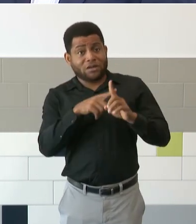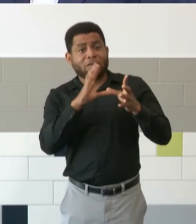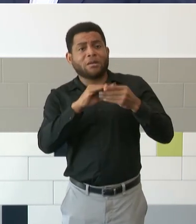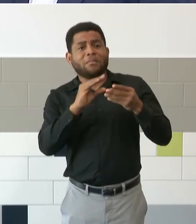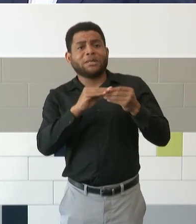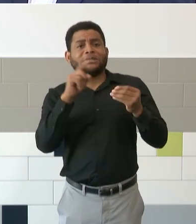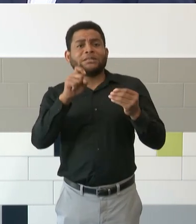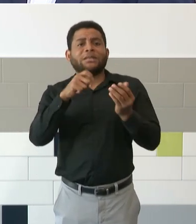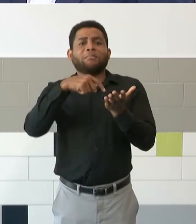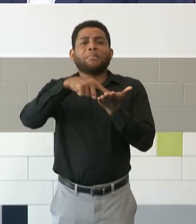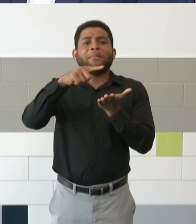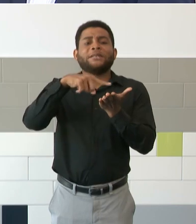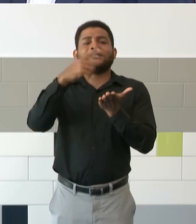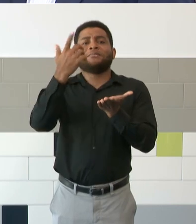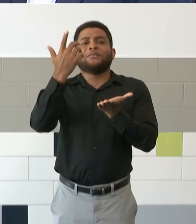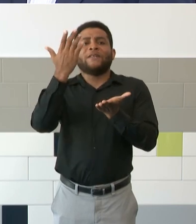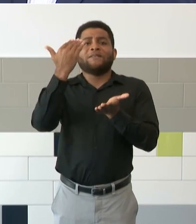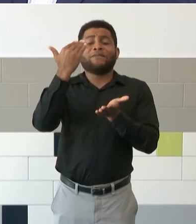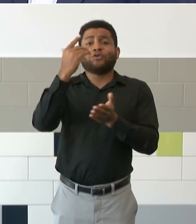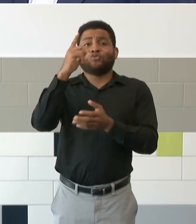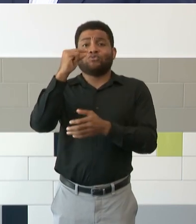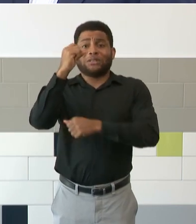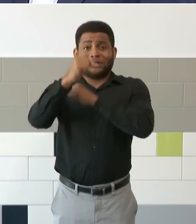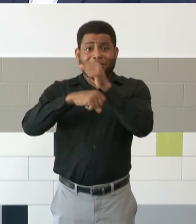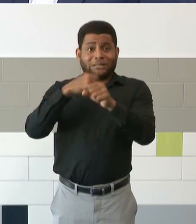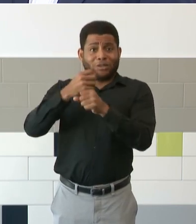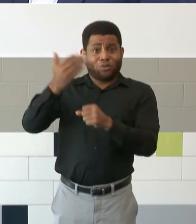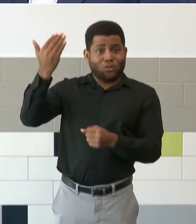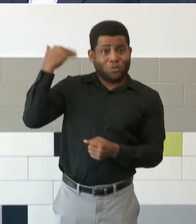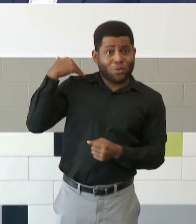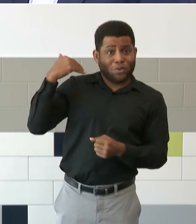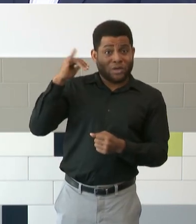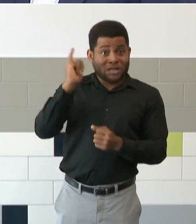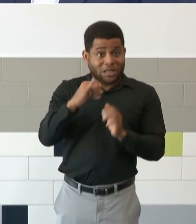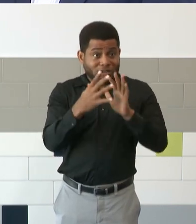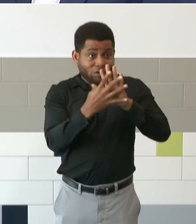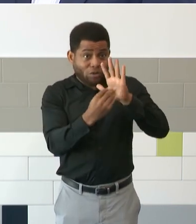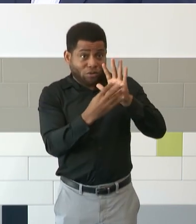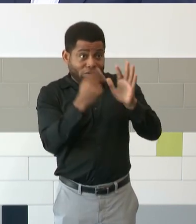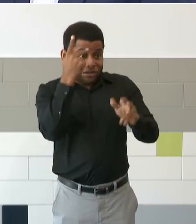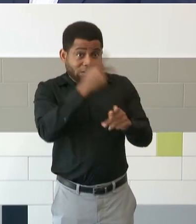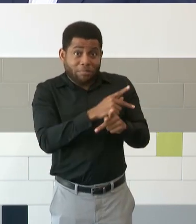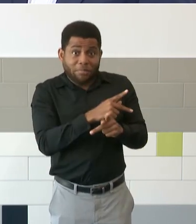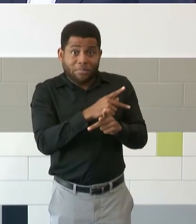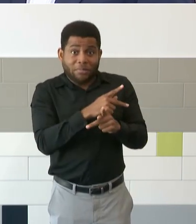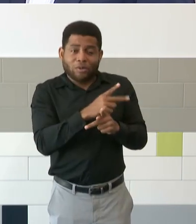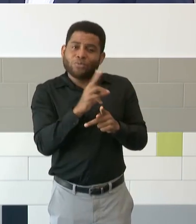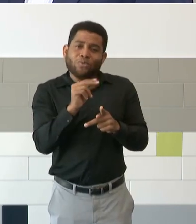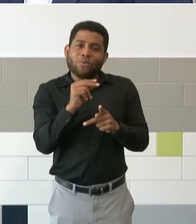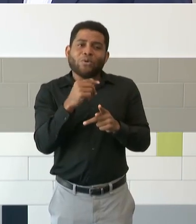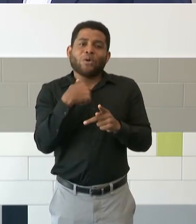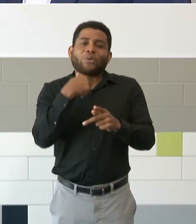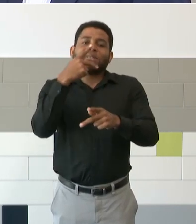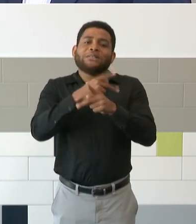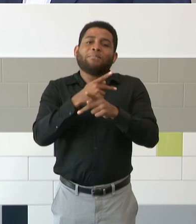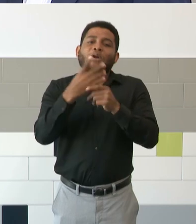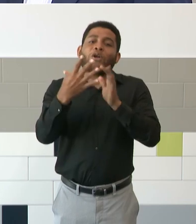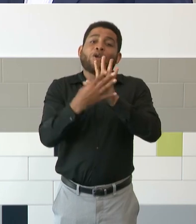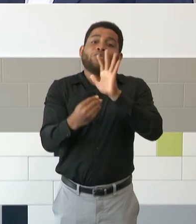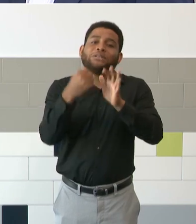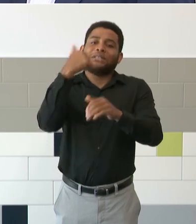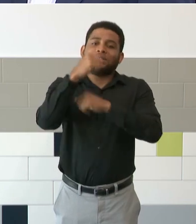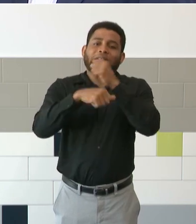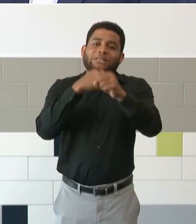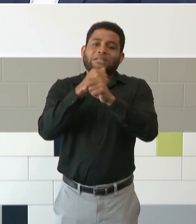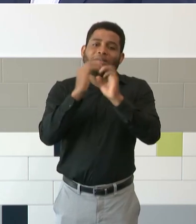we don't keep records that long. I think the law stipulates we keep them at least 10, and we have documented payments during that period. I